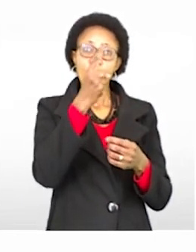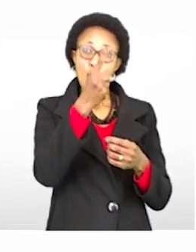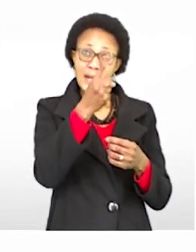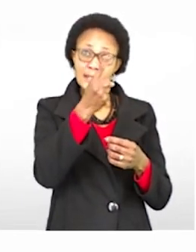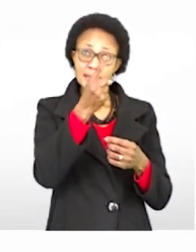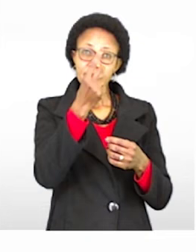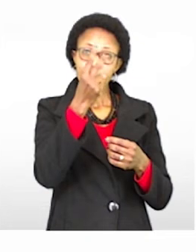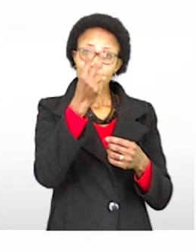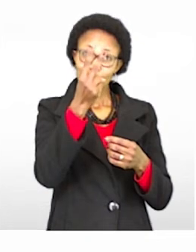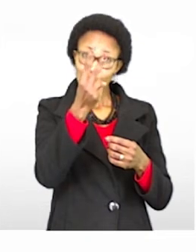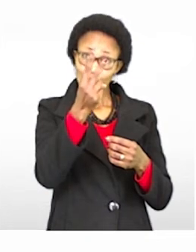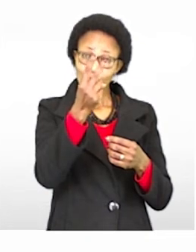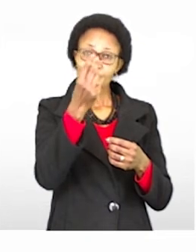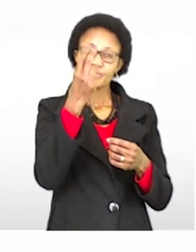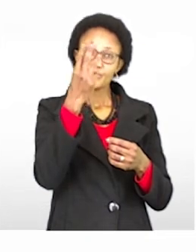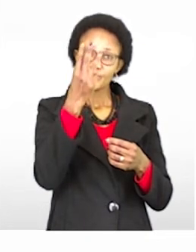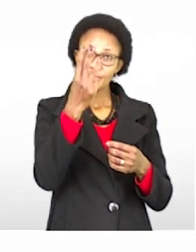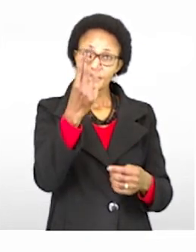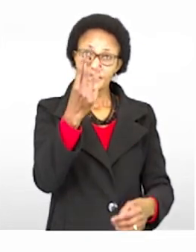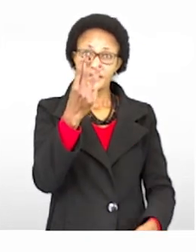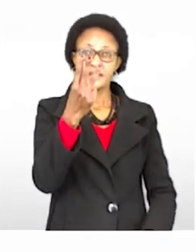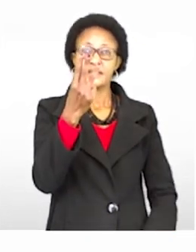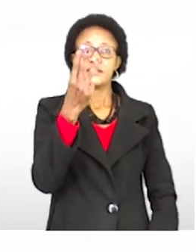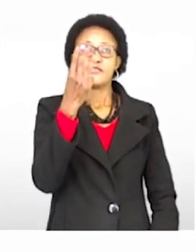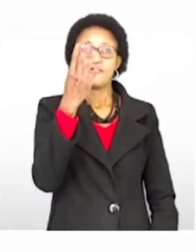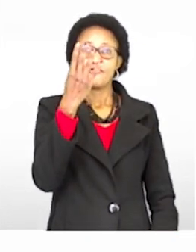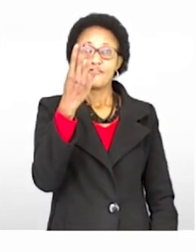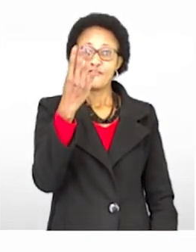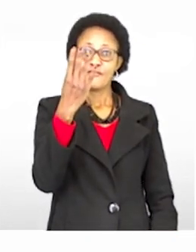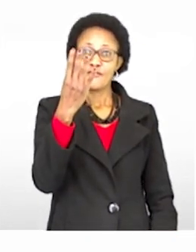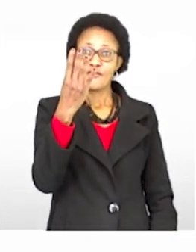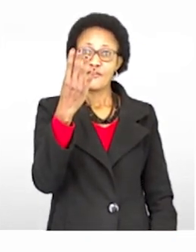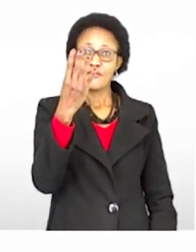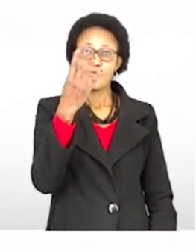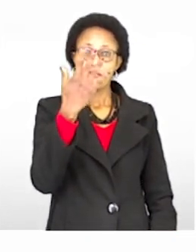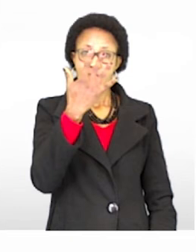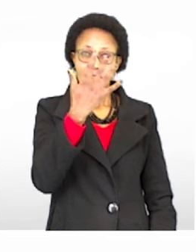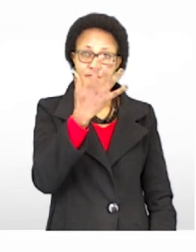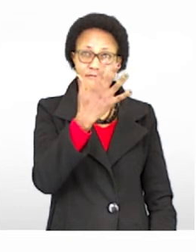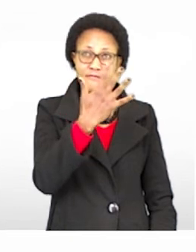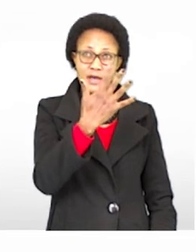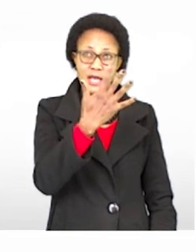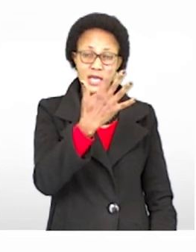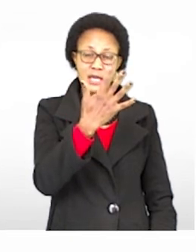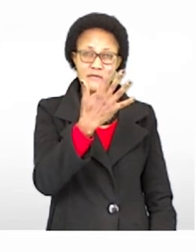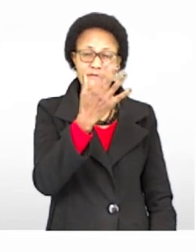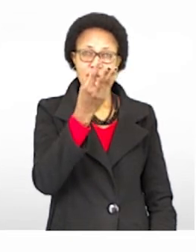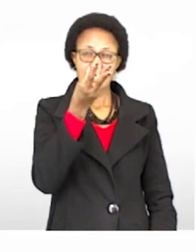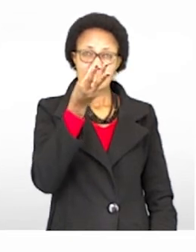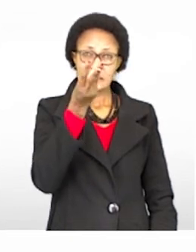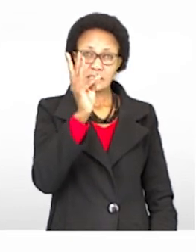1, 2, 3, 4, 5,